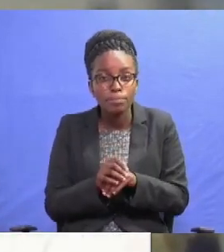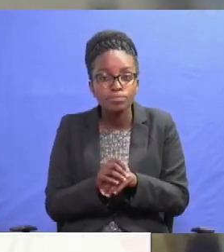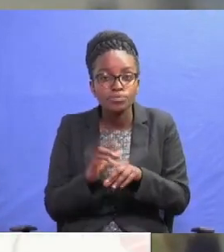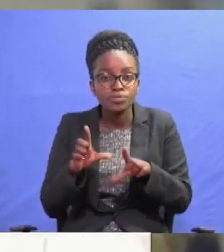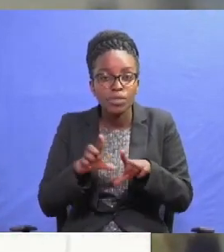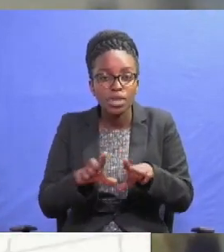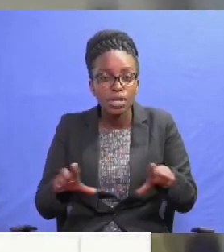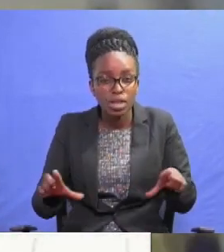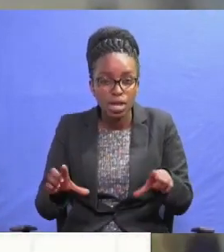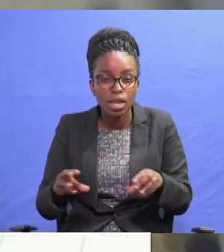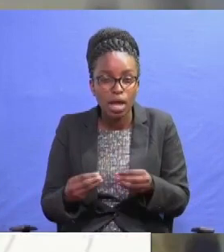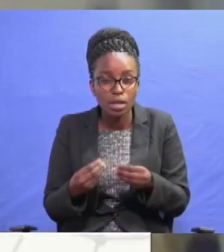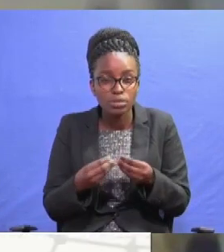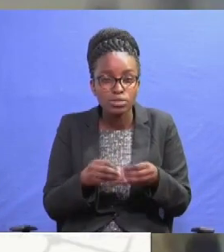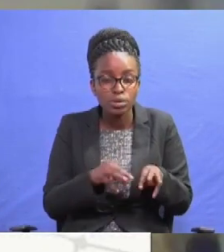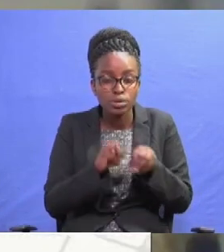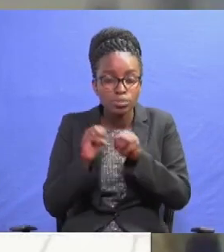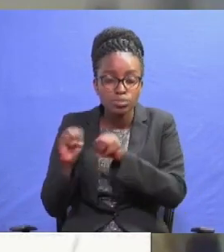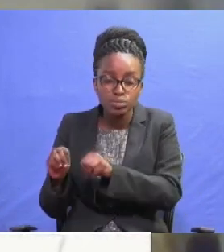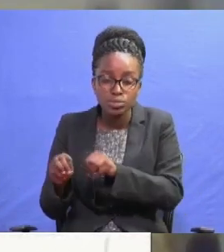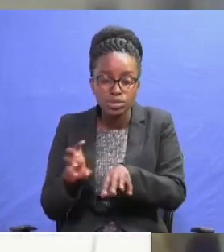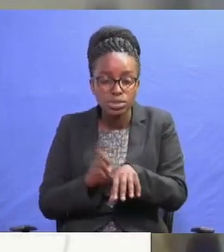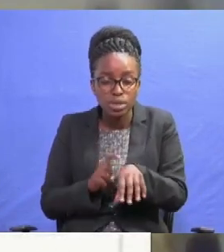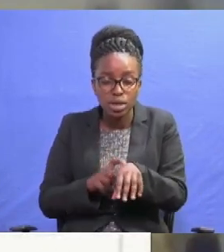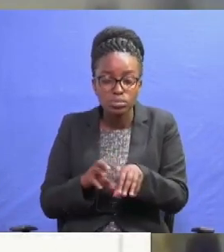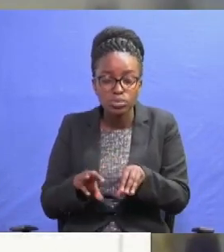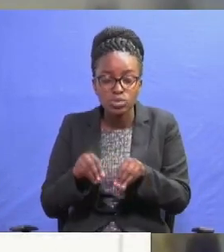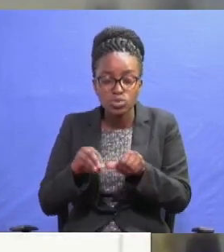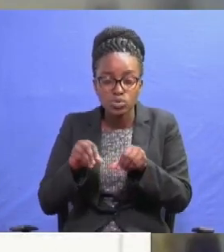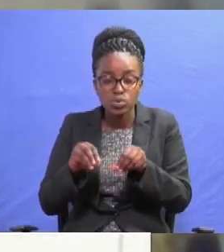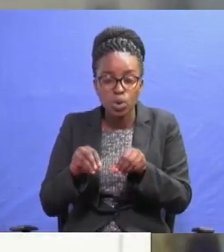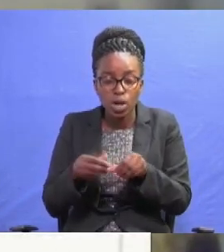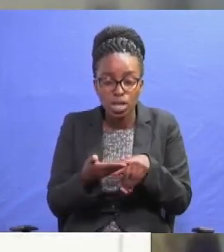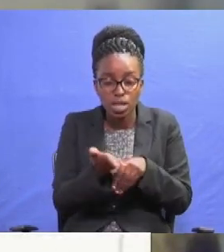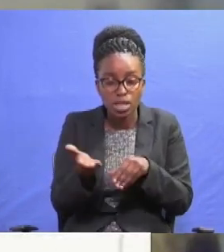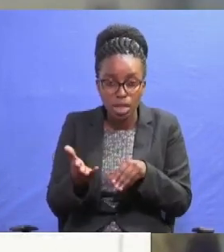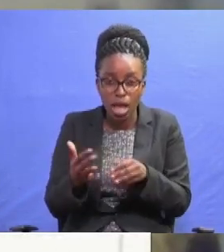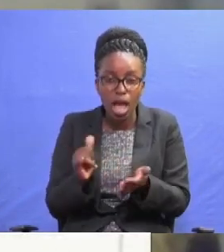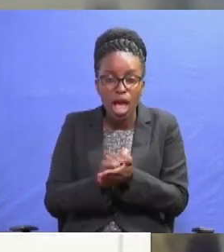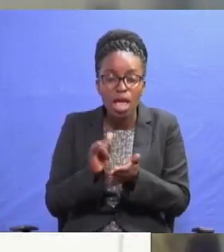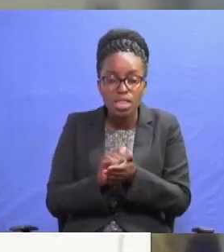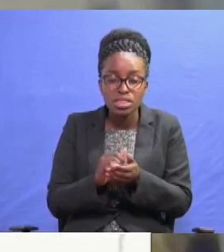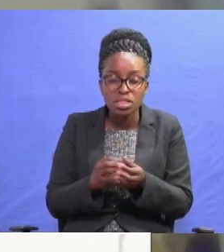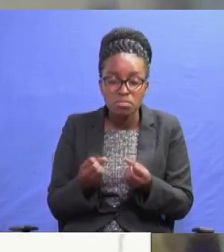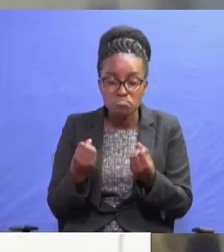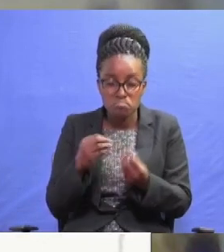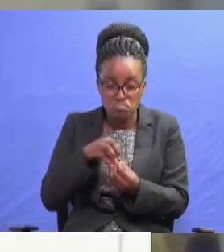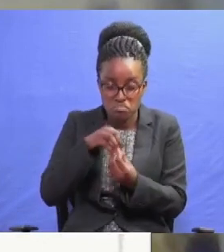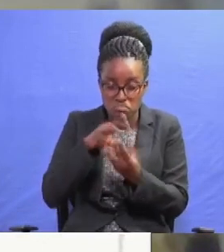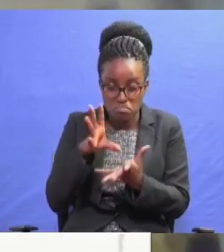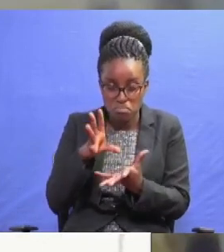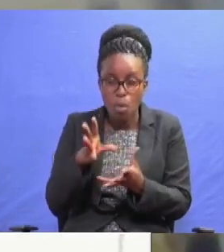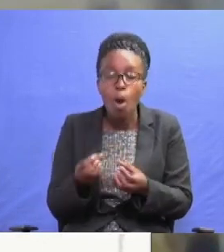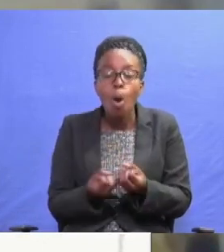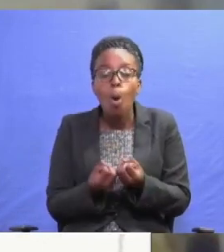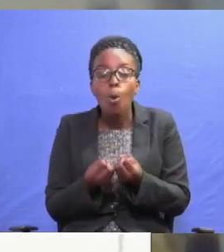the land, it's carrying with it soil, and therefore much of the water is actually mud